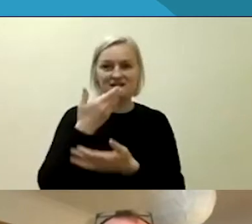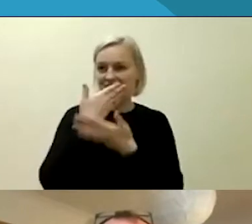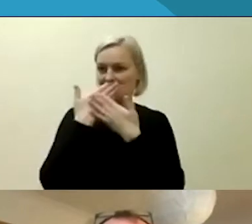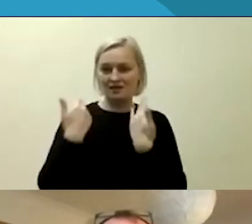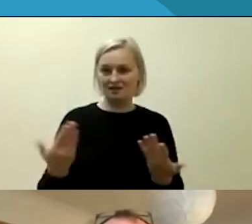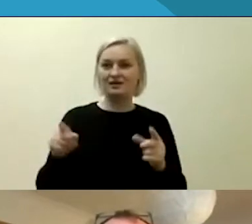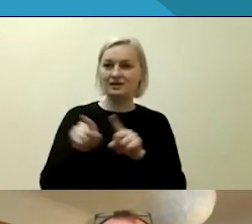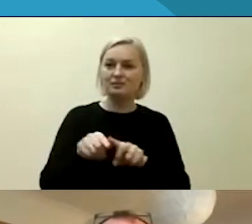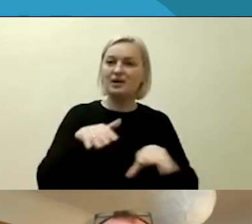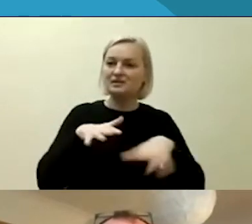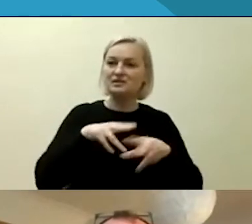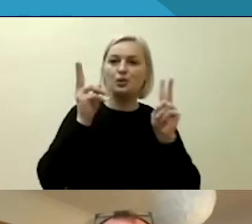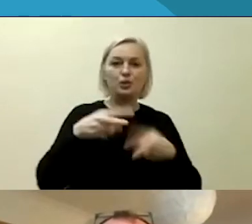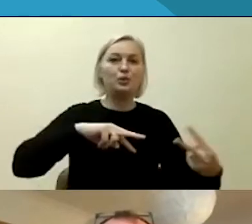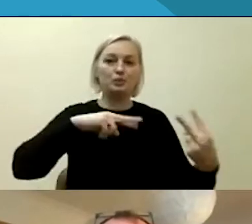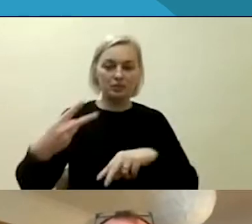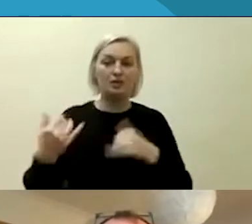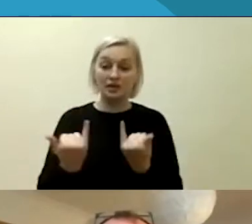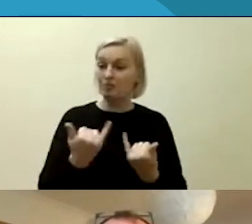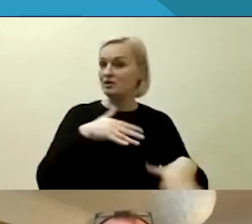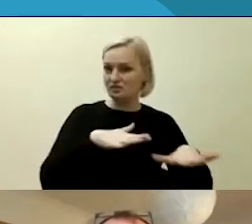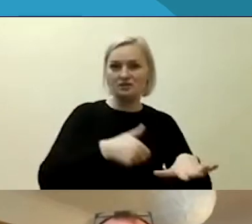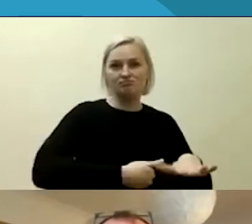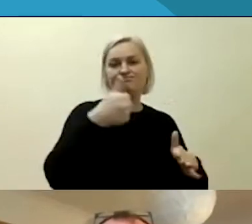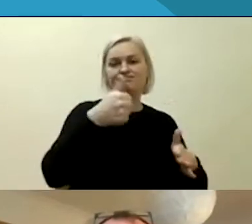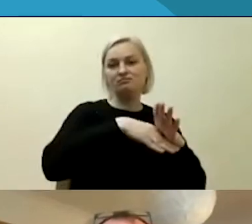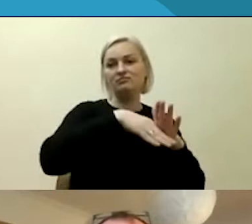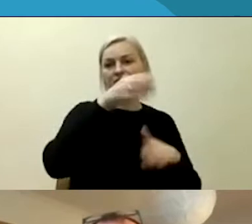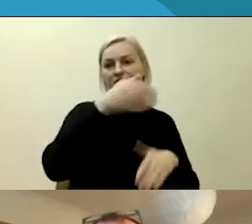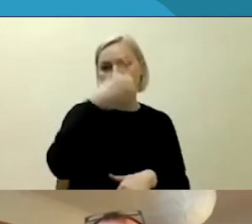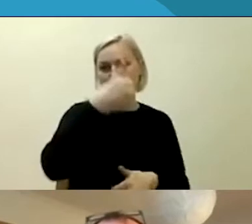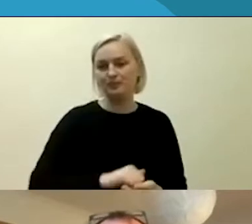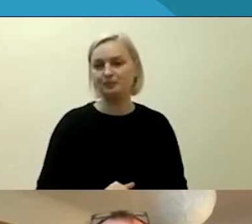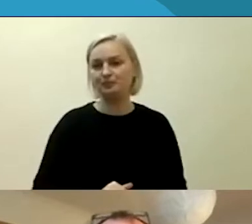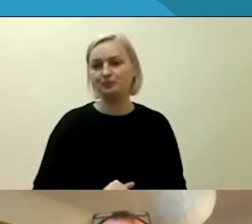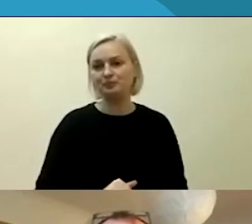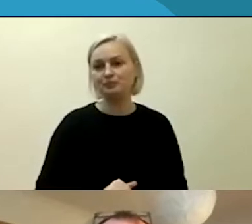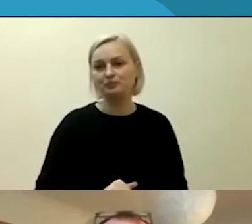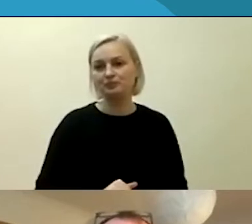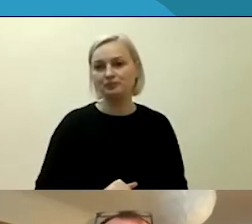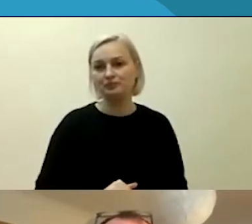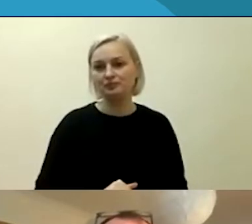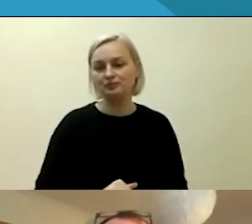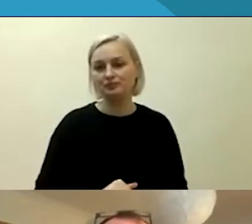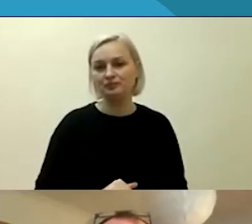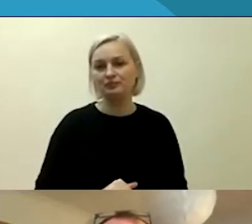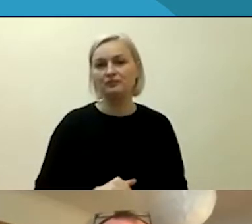very radically as new systems have been brought in place by the Irish police. But I'll tell you a little more about that later.